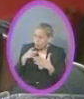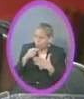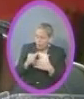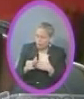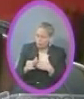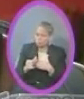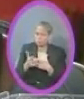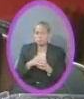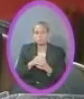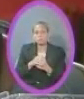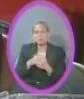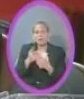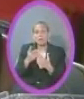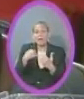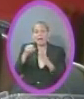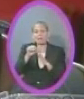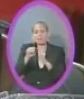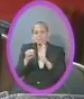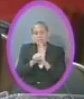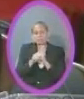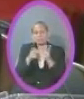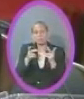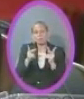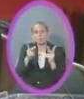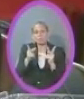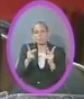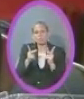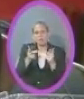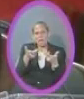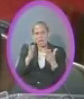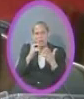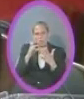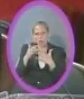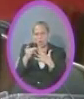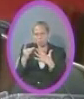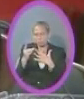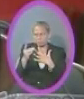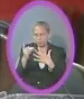Is there a statutory provision that allows for opting out in the state of Florida?